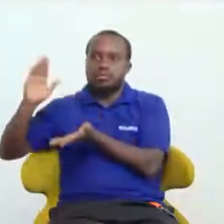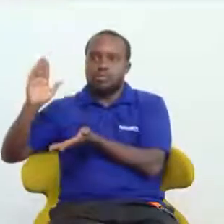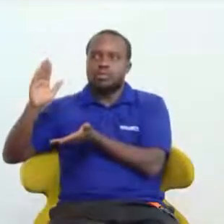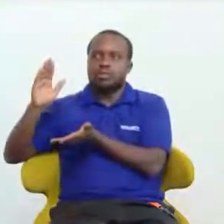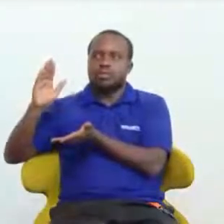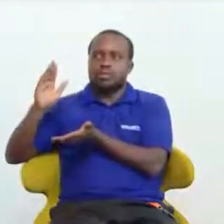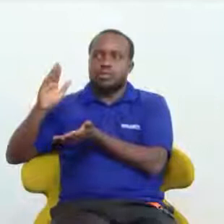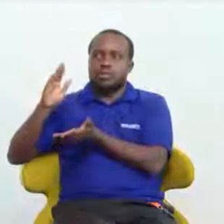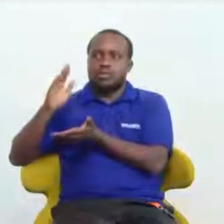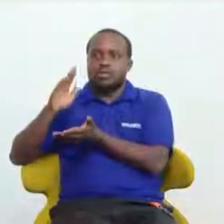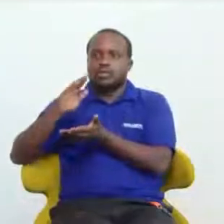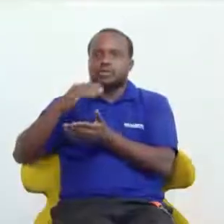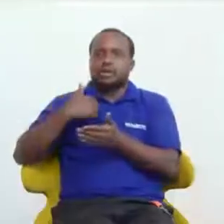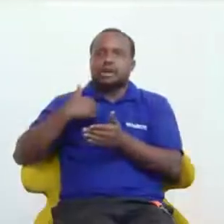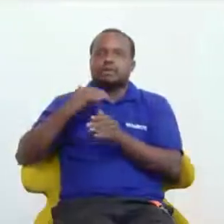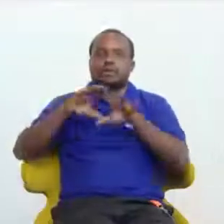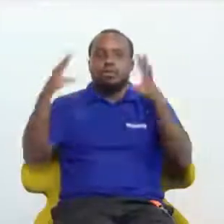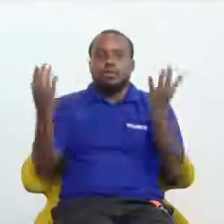build a better world together.